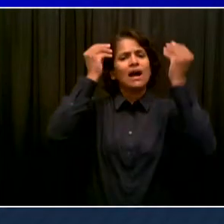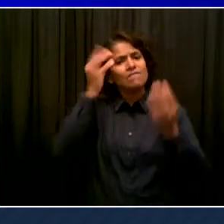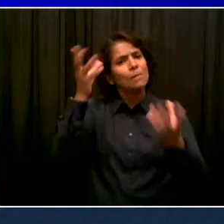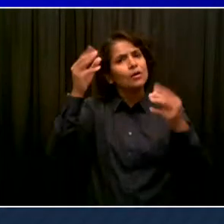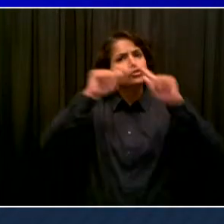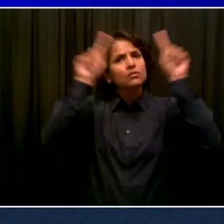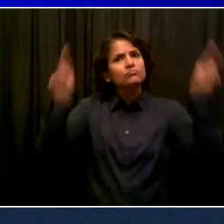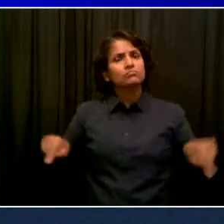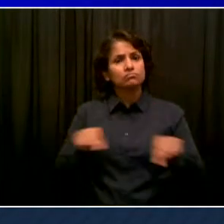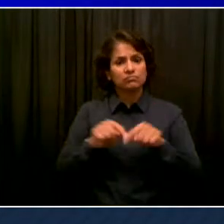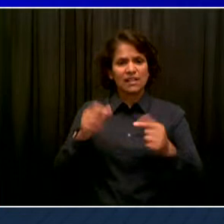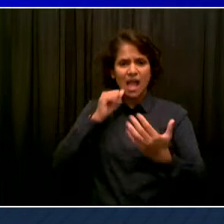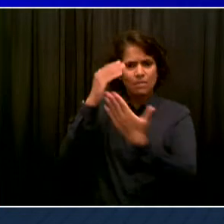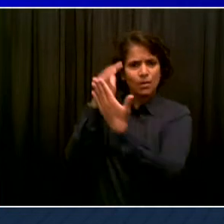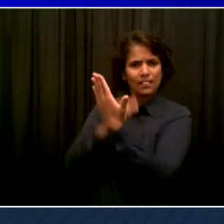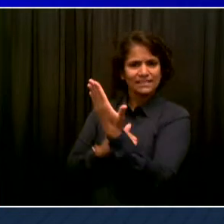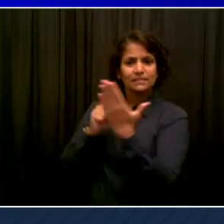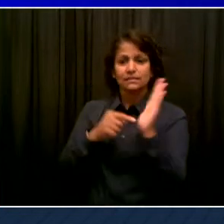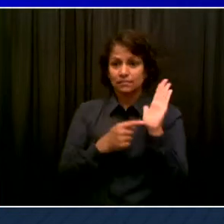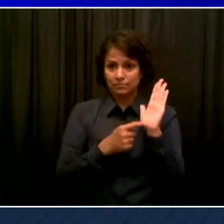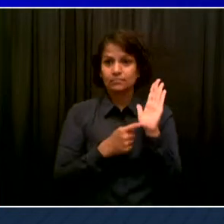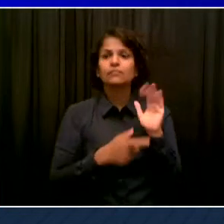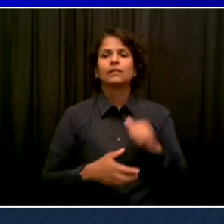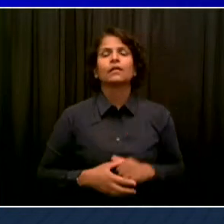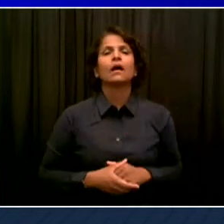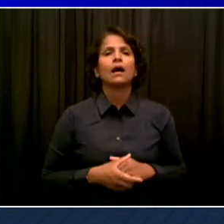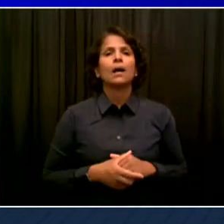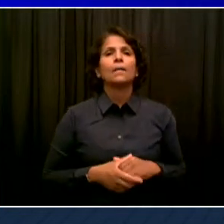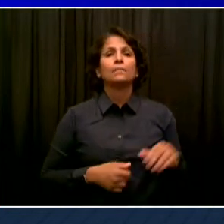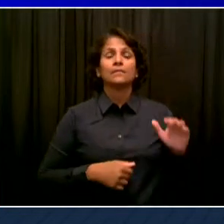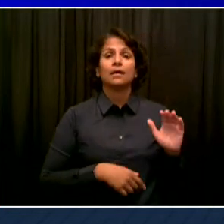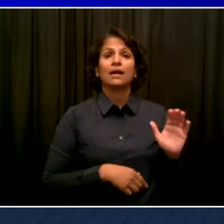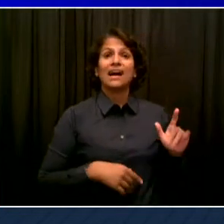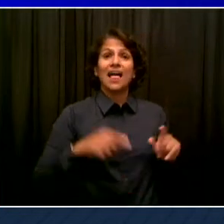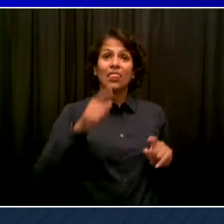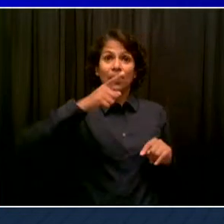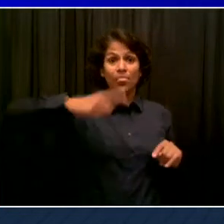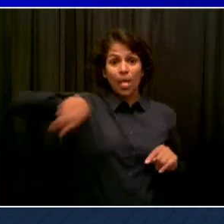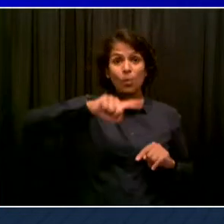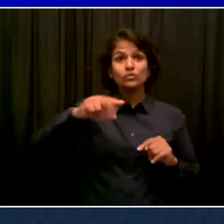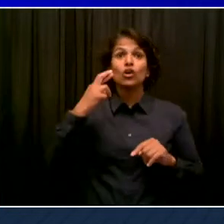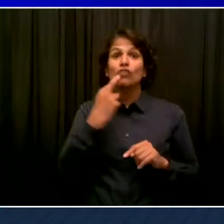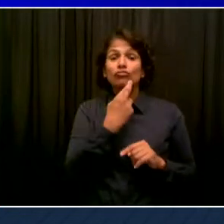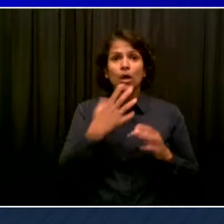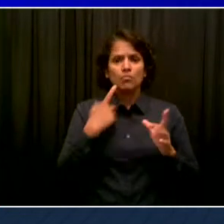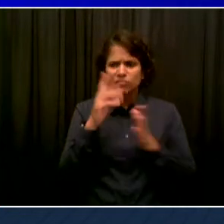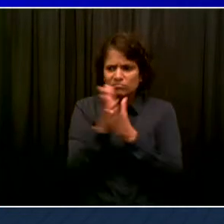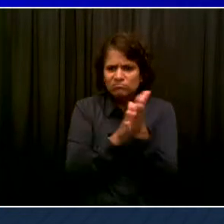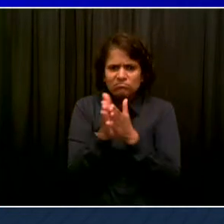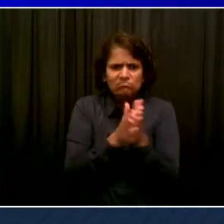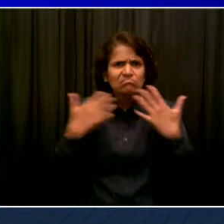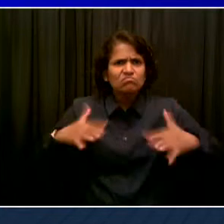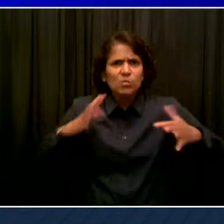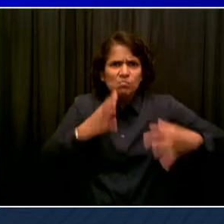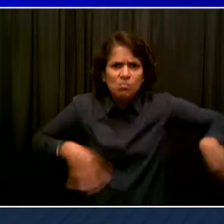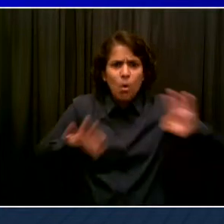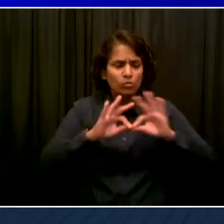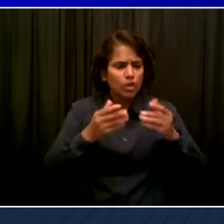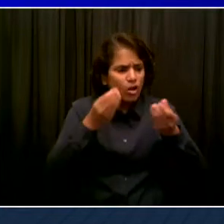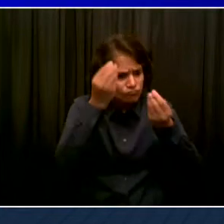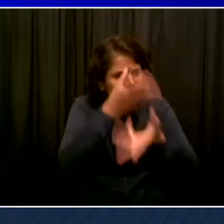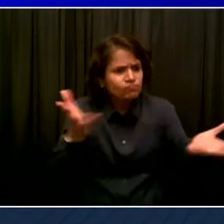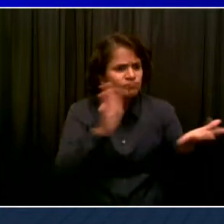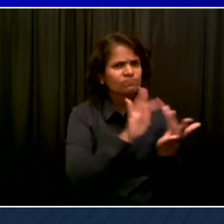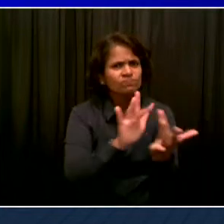in involving their customers and reaching their customers and letting them know they can